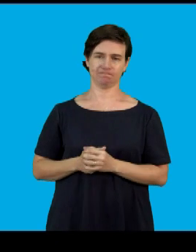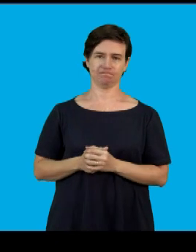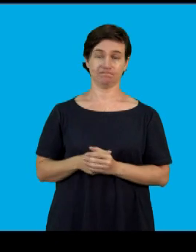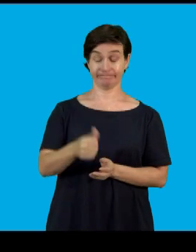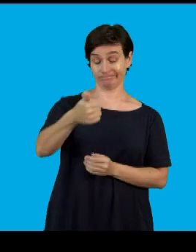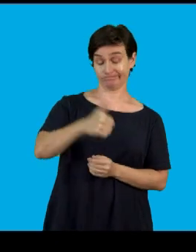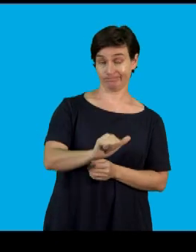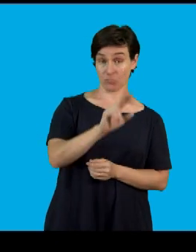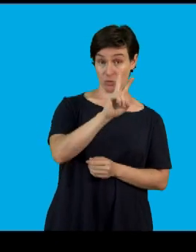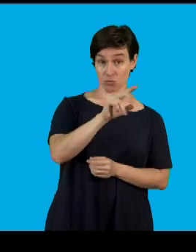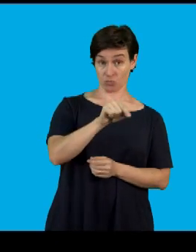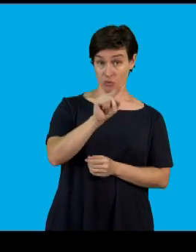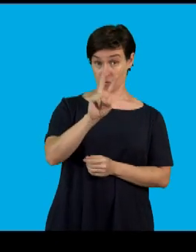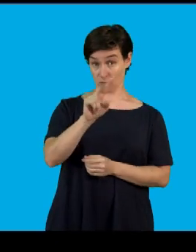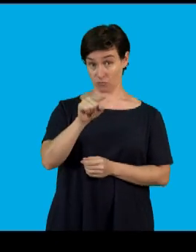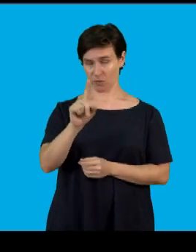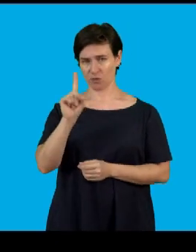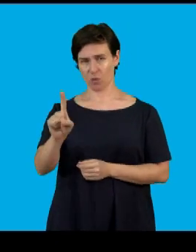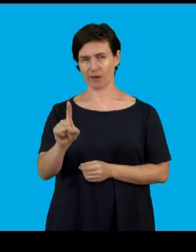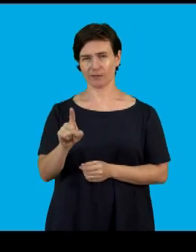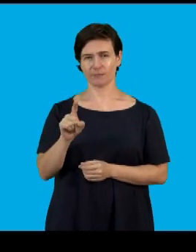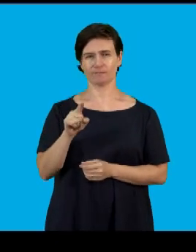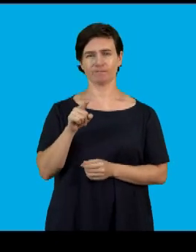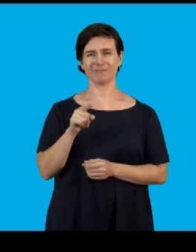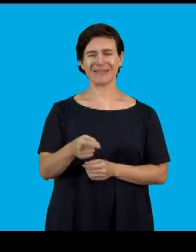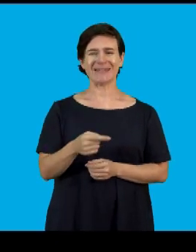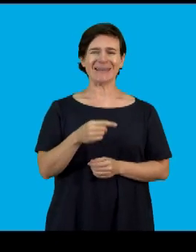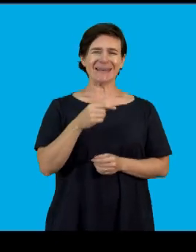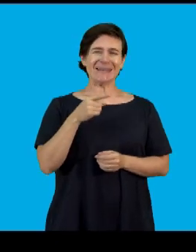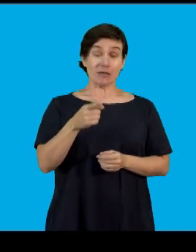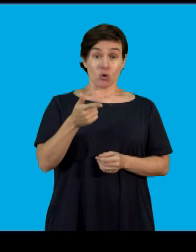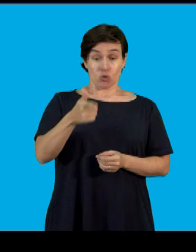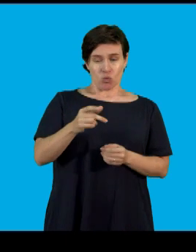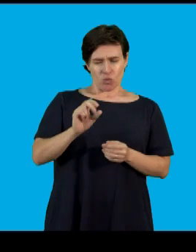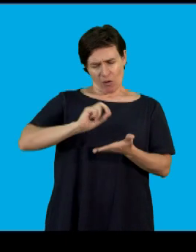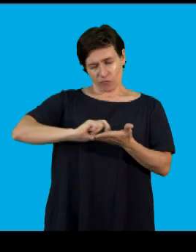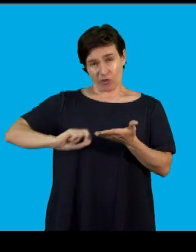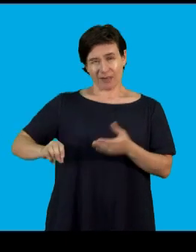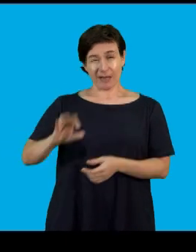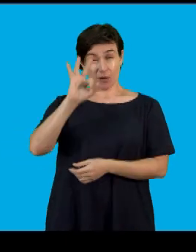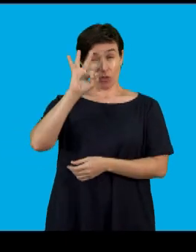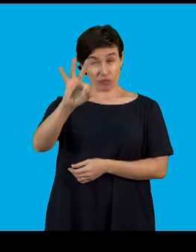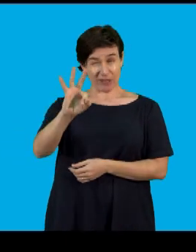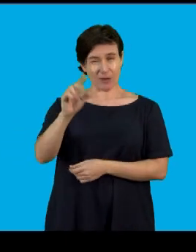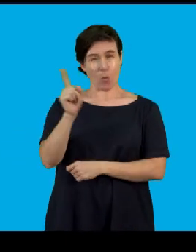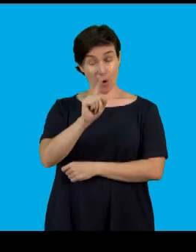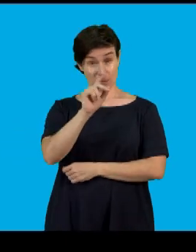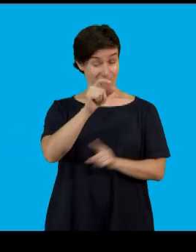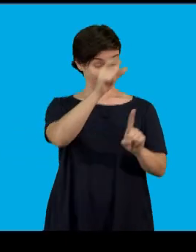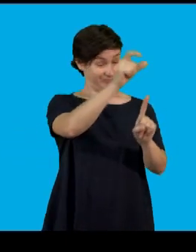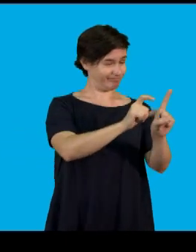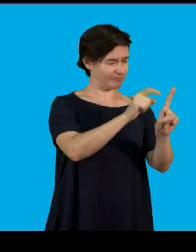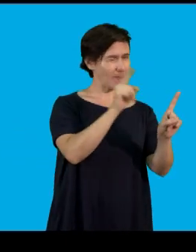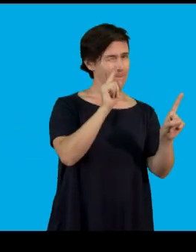Now, 2.2.1 says, quote 3 factors from the scenario that Vuyo had to consider when